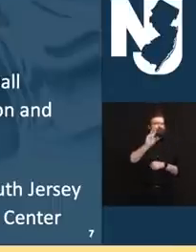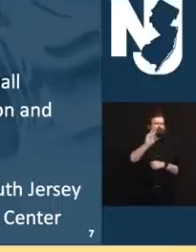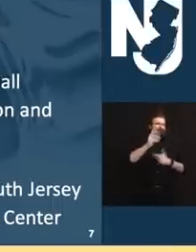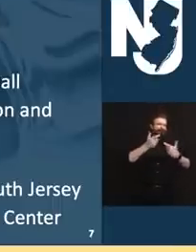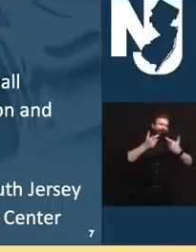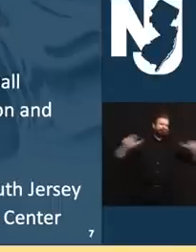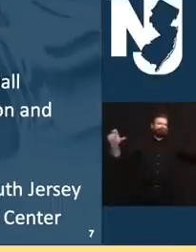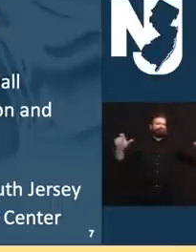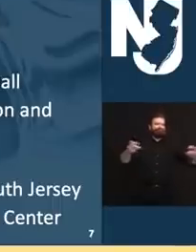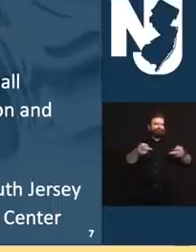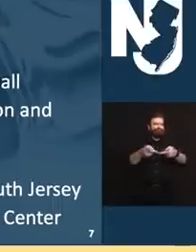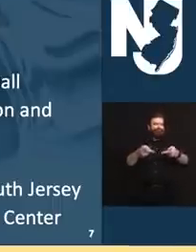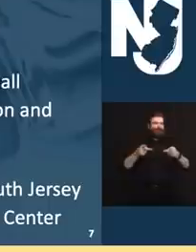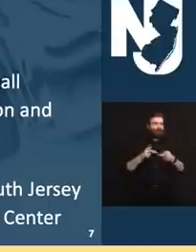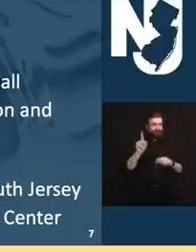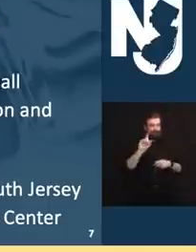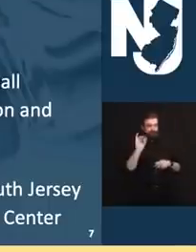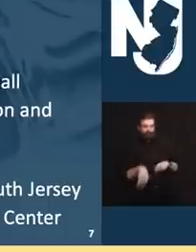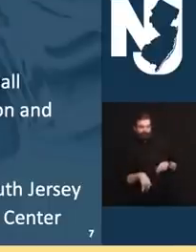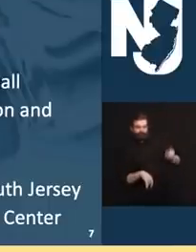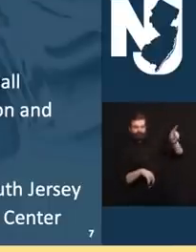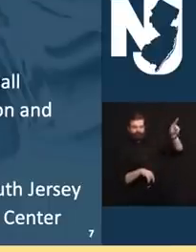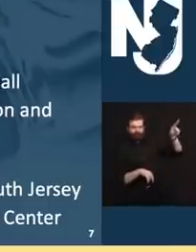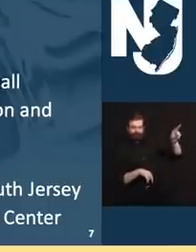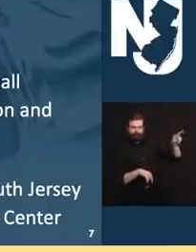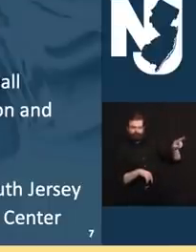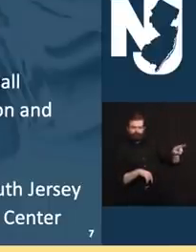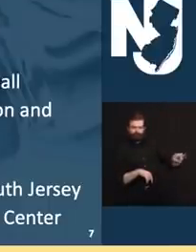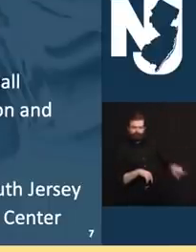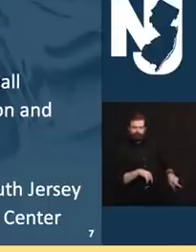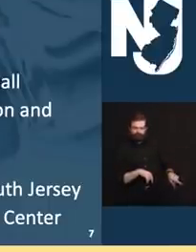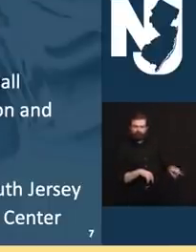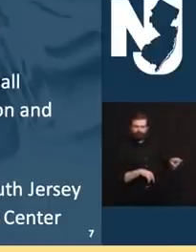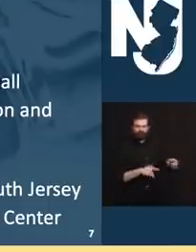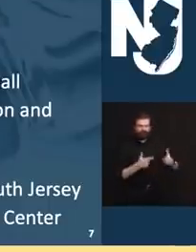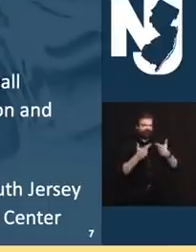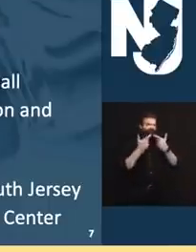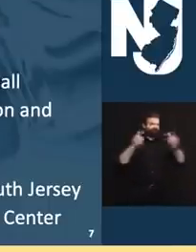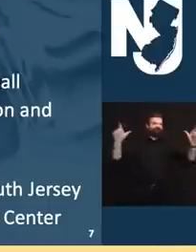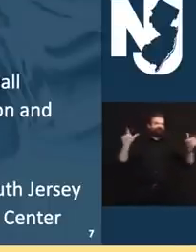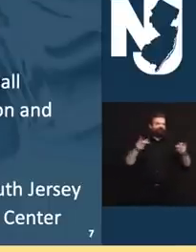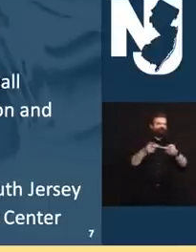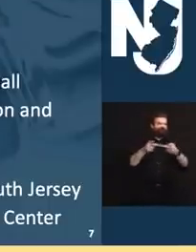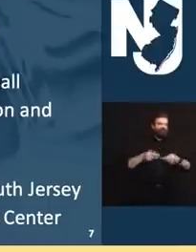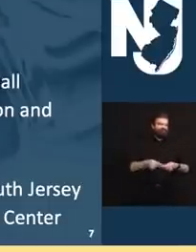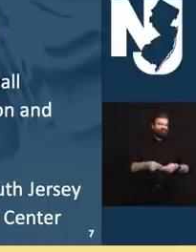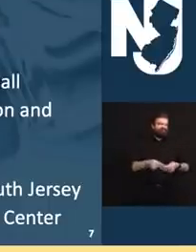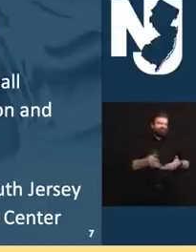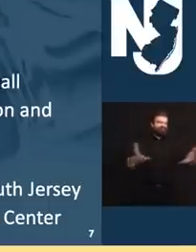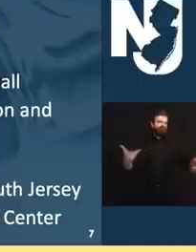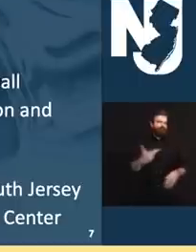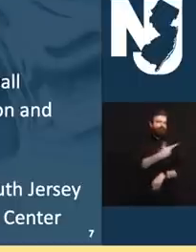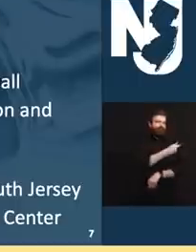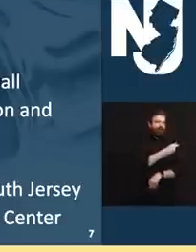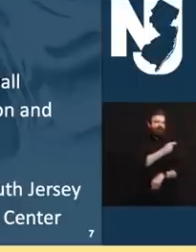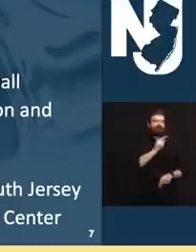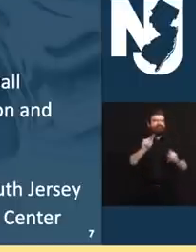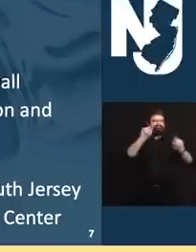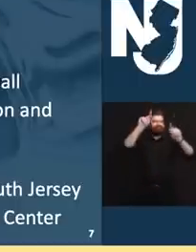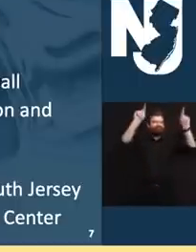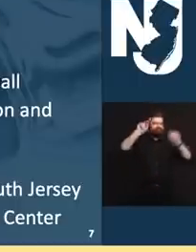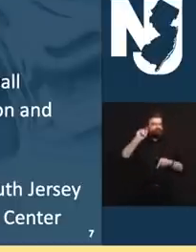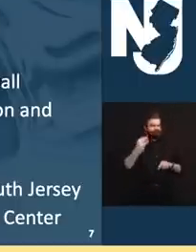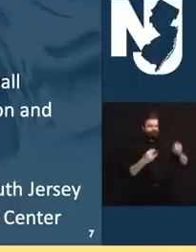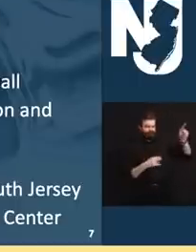south, Bergen County at the Meadowlands Complex, at the Rockaway Town Square Mall in Morris County,